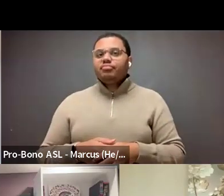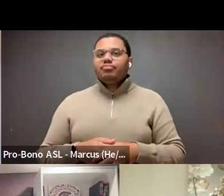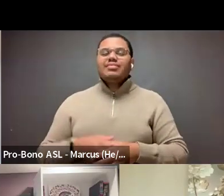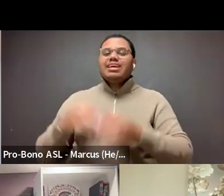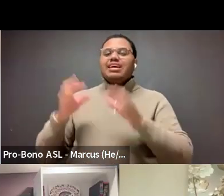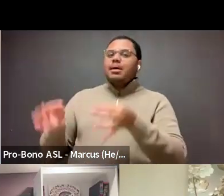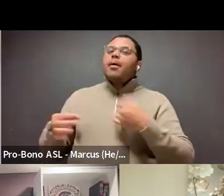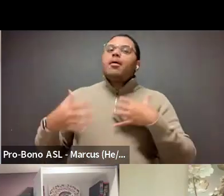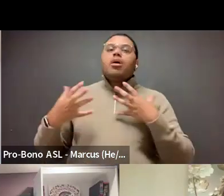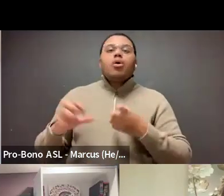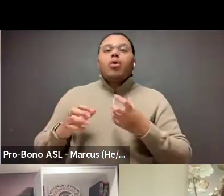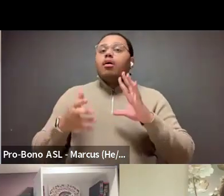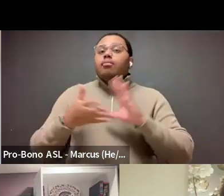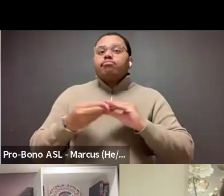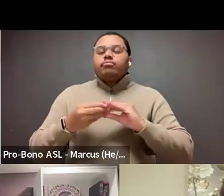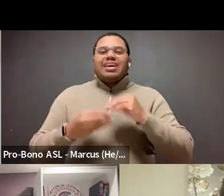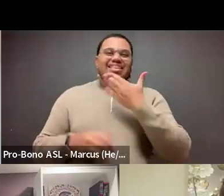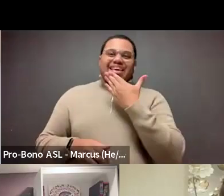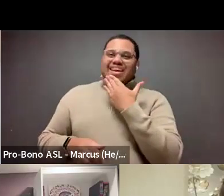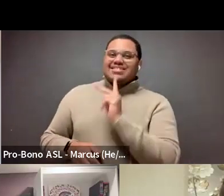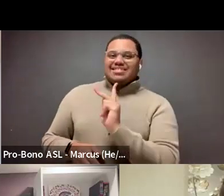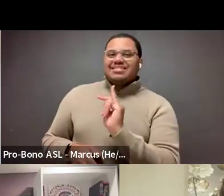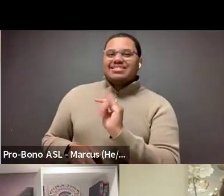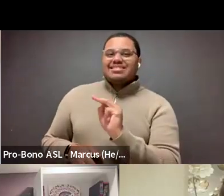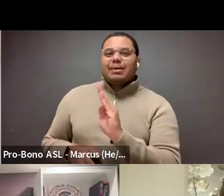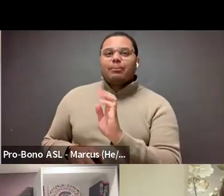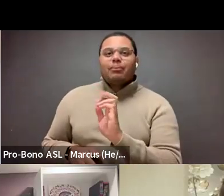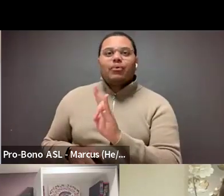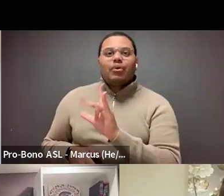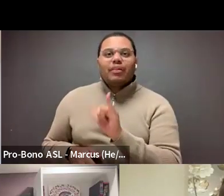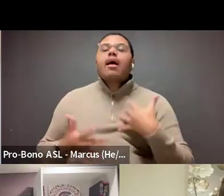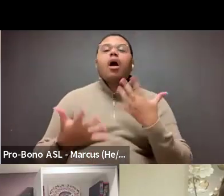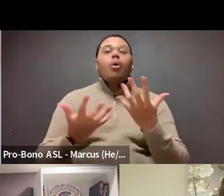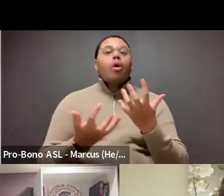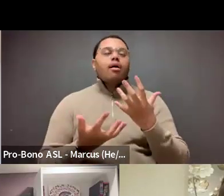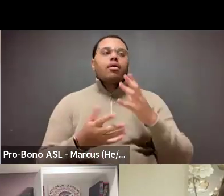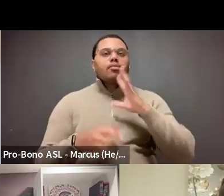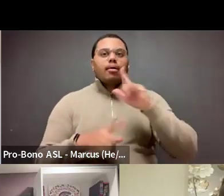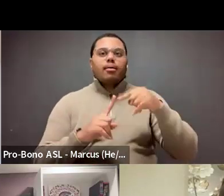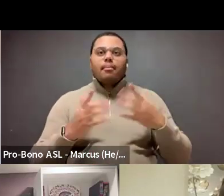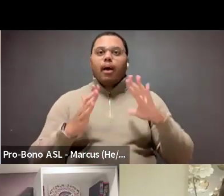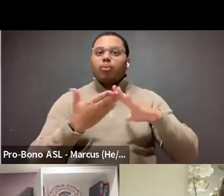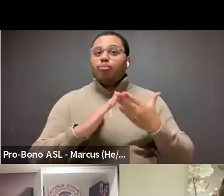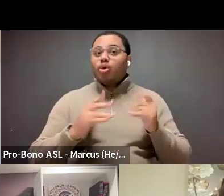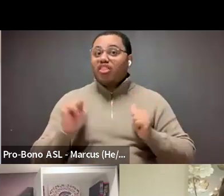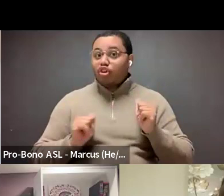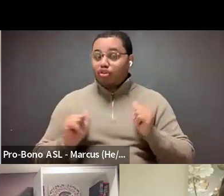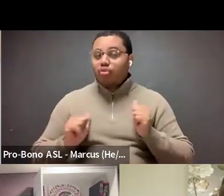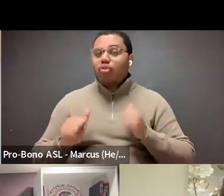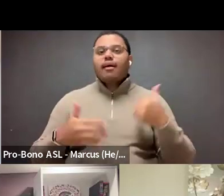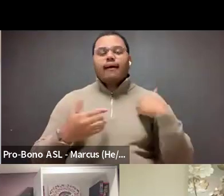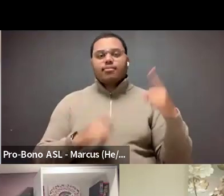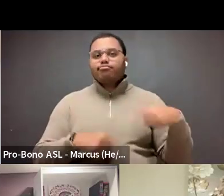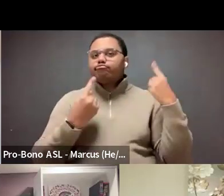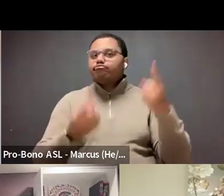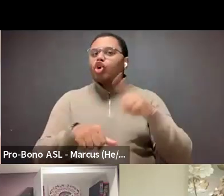Absolutely. And I want to jump in about, thanks for that, Kimberly. I agree. And I want to jump in about community theater as well, because I have a long history of